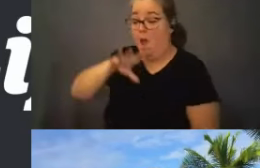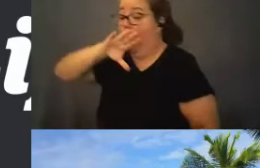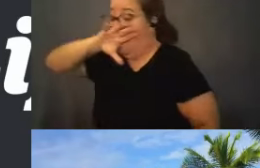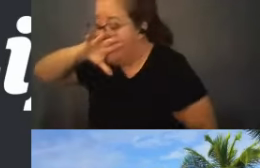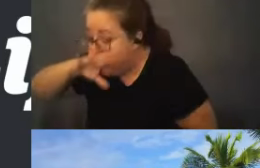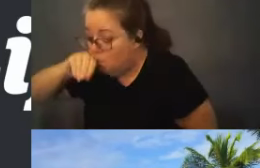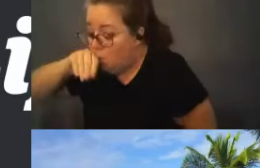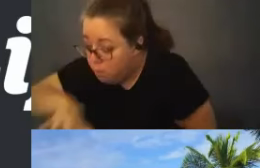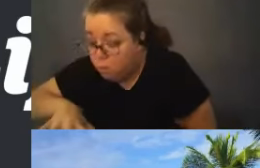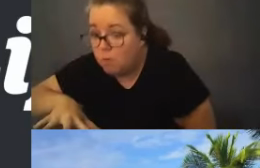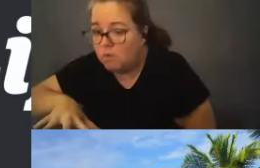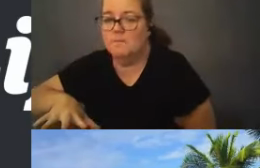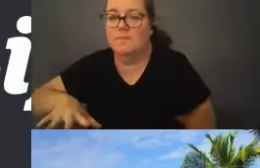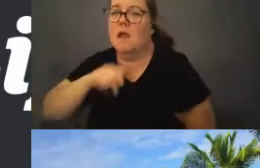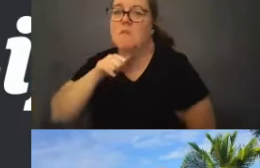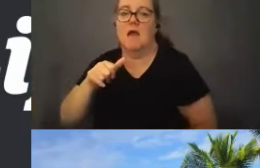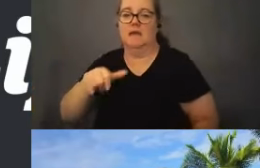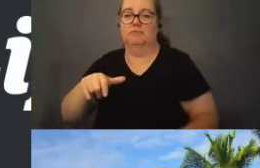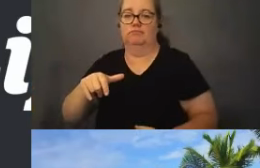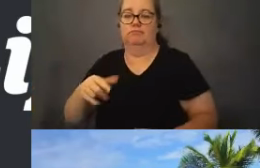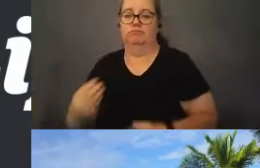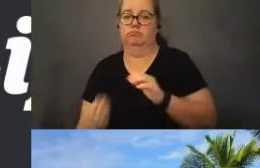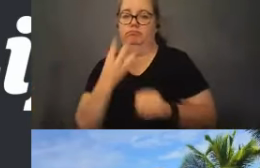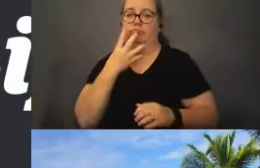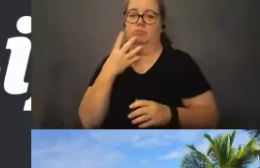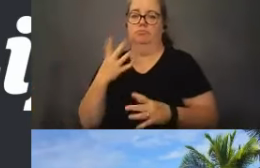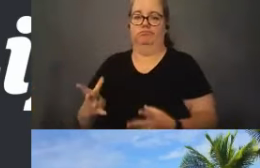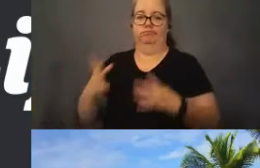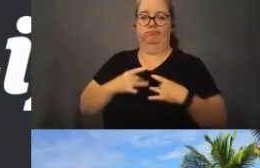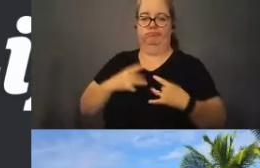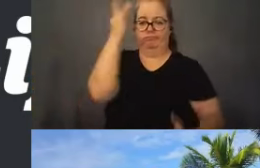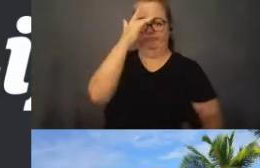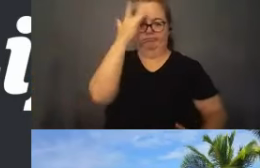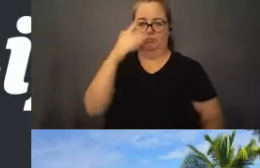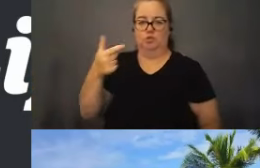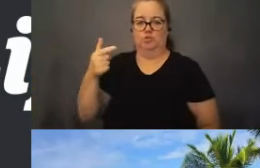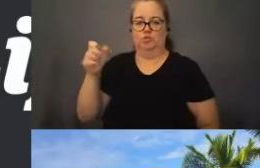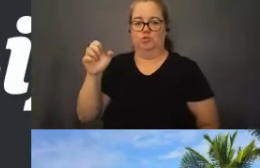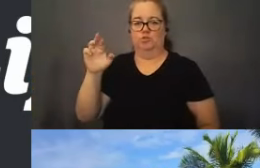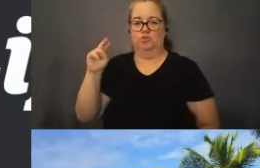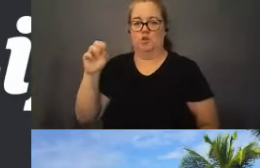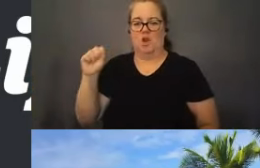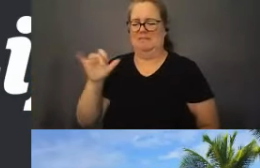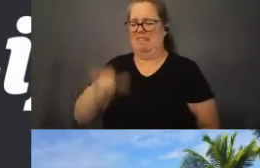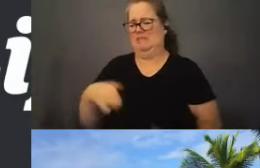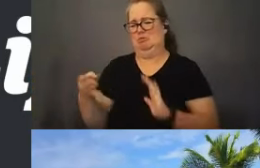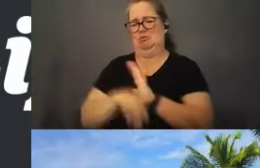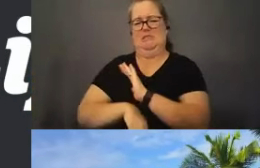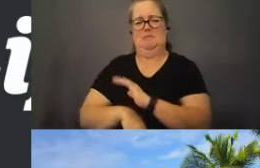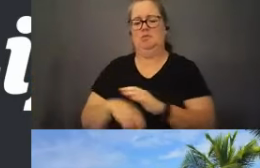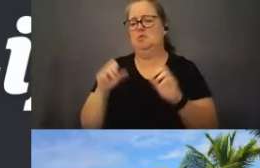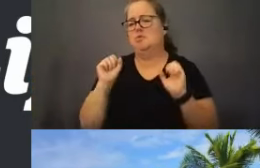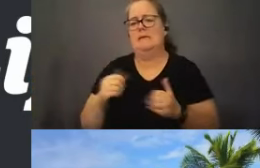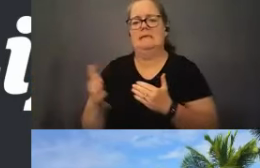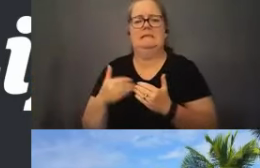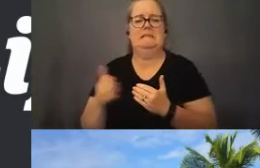them, I'm not going to get any germs back. So these are very cheap, and this is something easy to